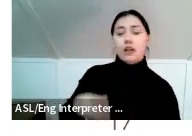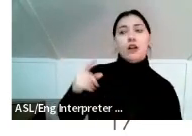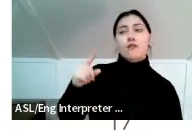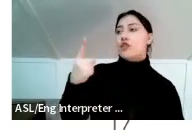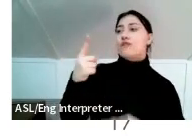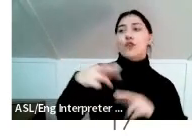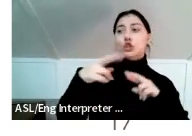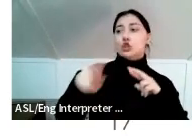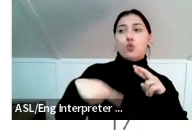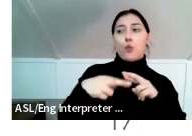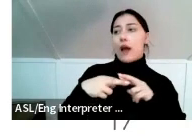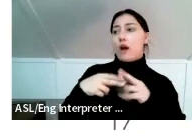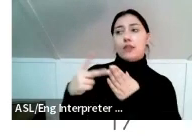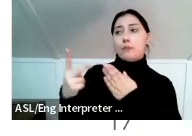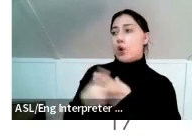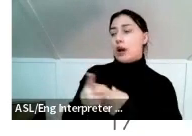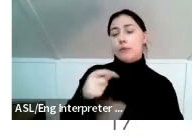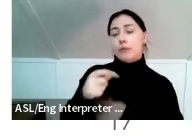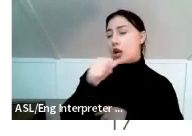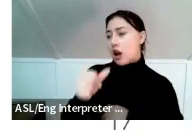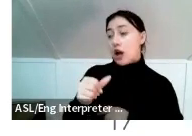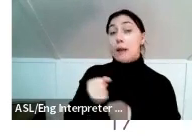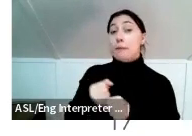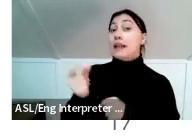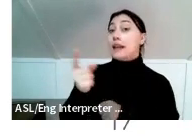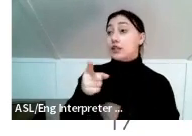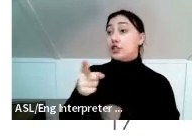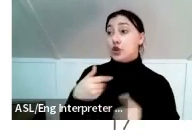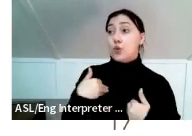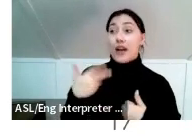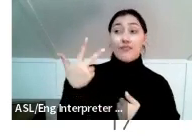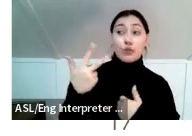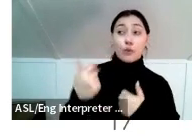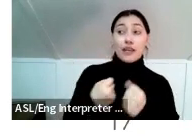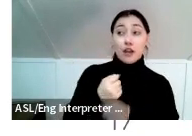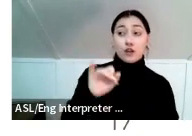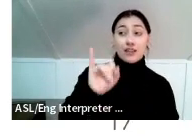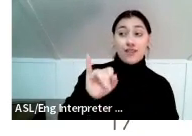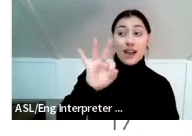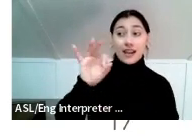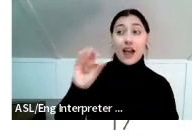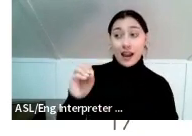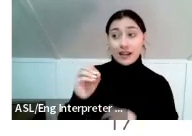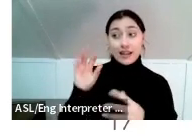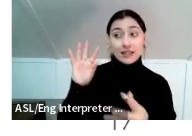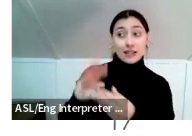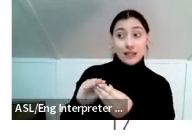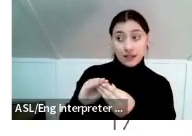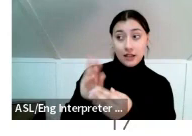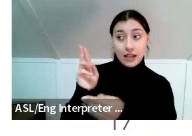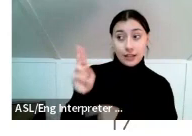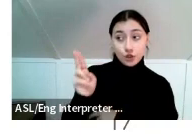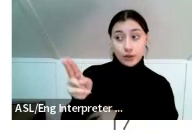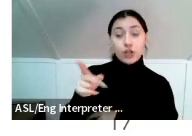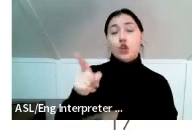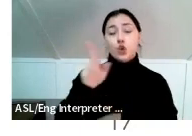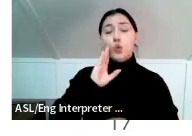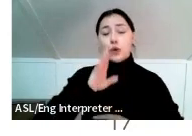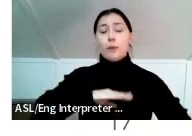round of the program. But next year, when you have 3 years of 990s, you will be eligible if you meet the minimum